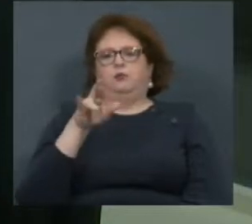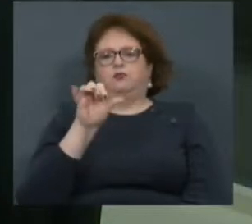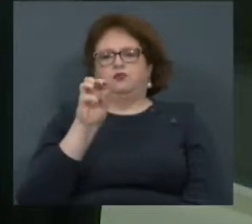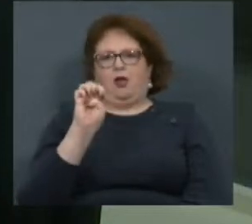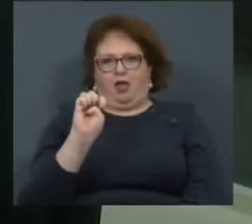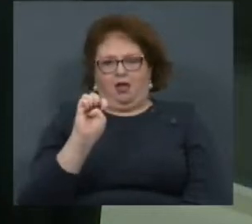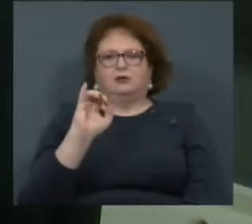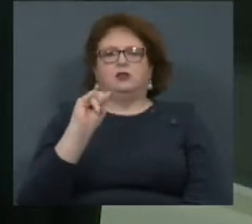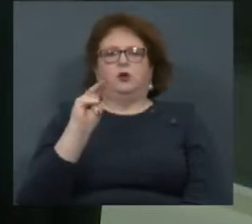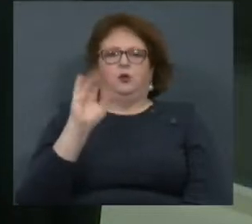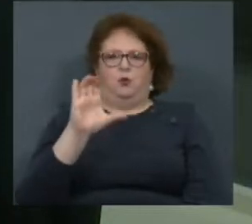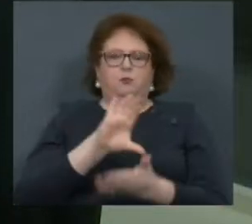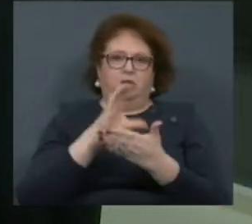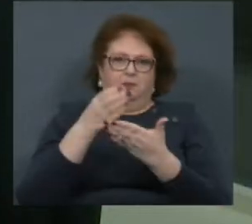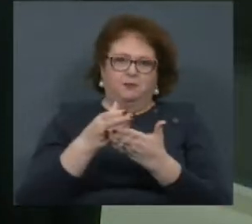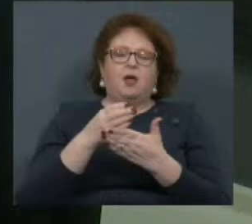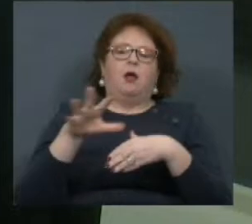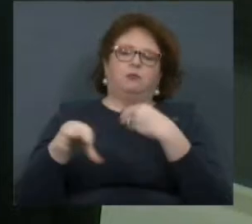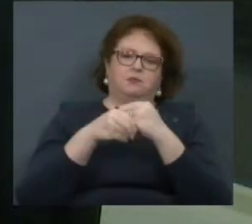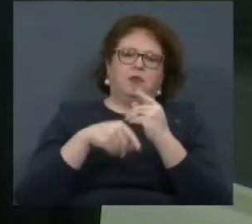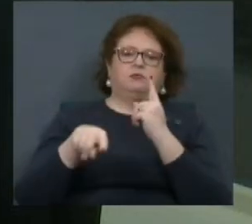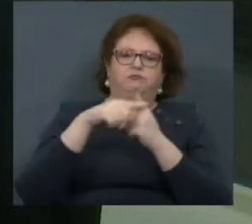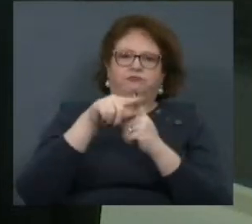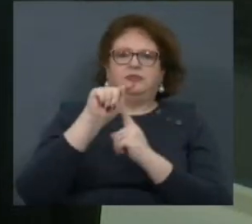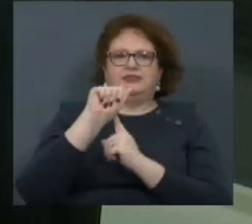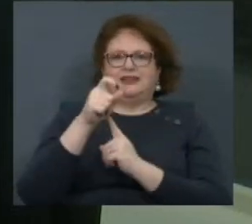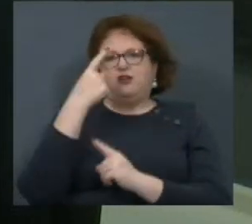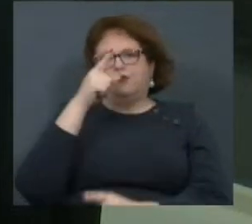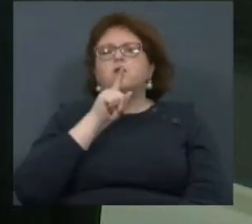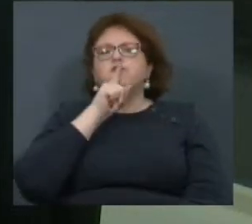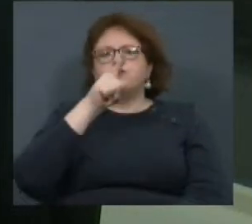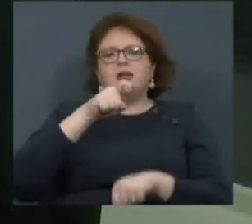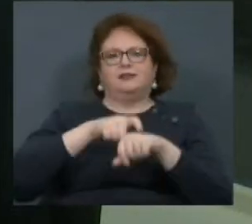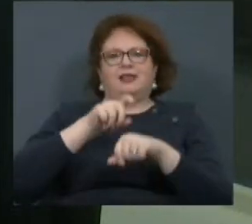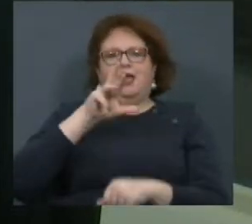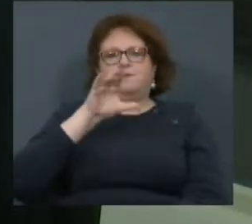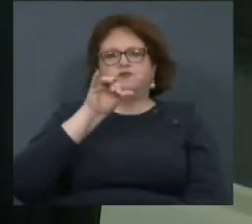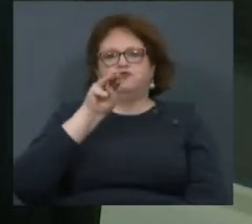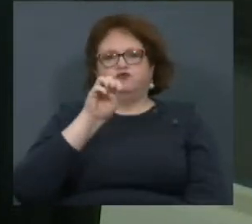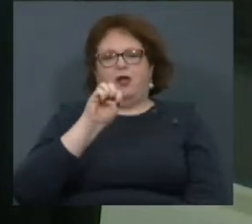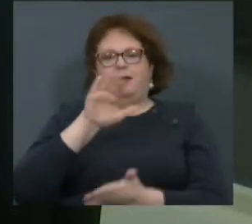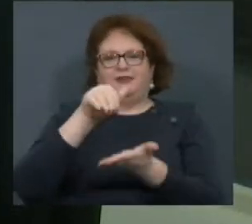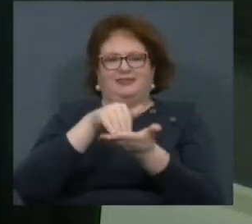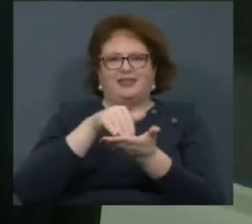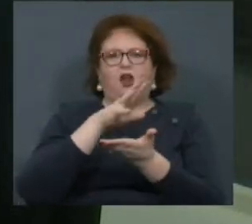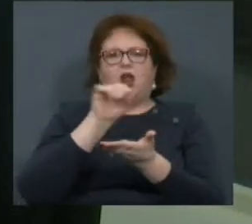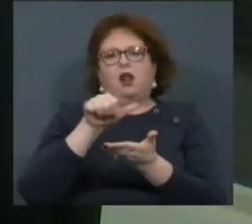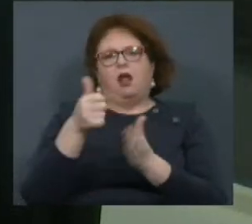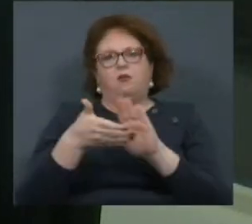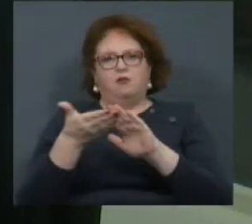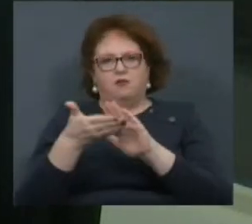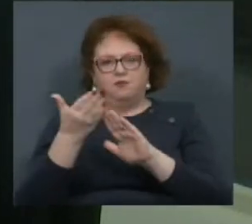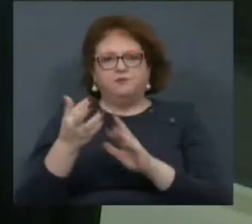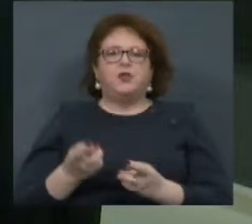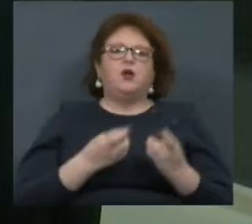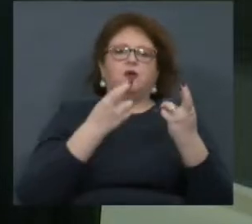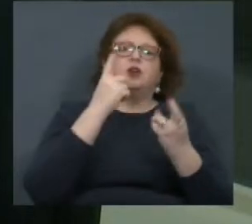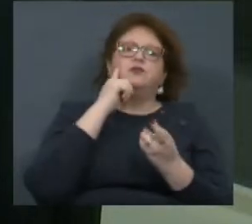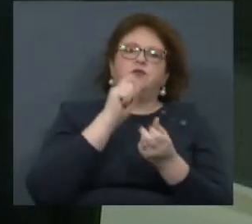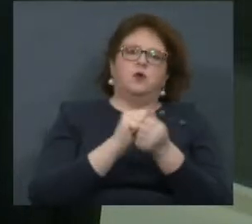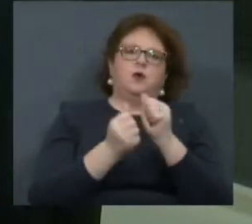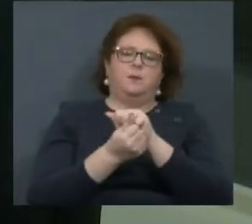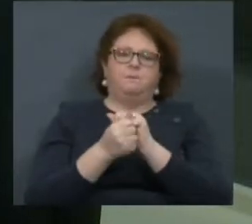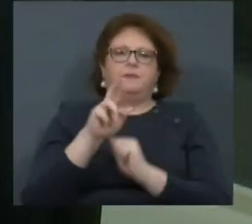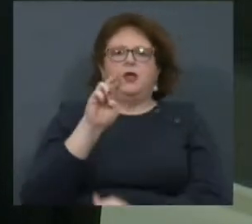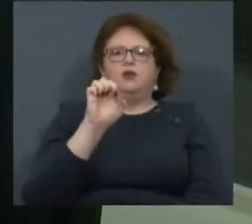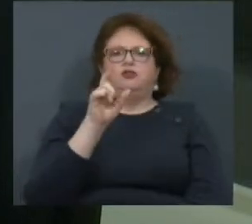$864,500 plus applicable taxes and fees for the Fusus Real-Time Crime Center operations platform and for other purposes. A resolution to amend Little Rock, Arkansas